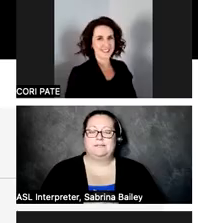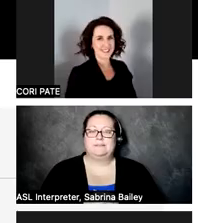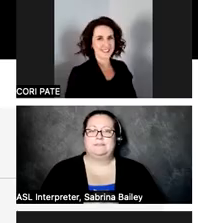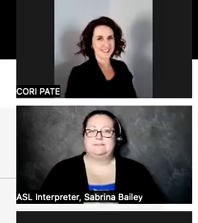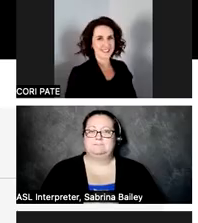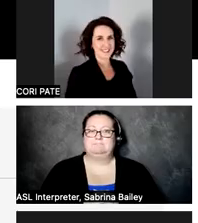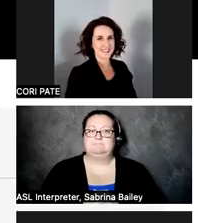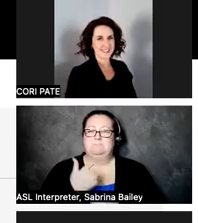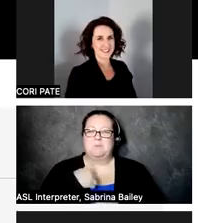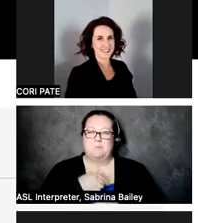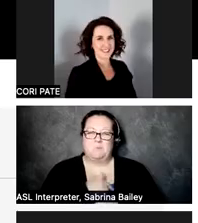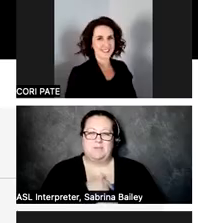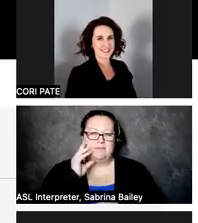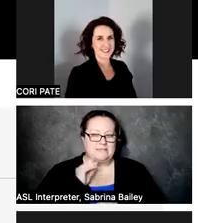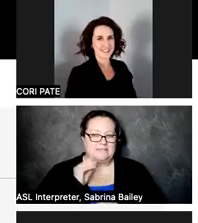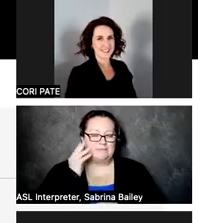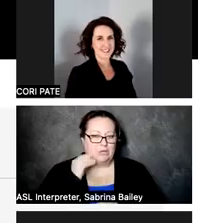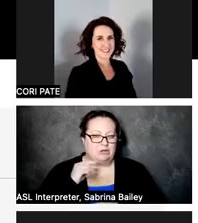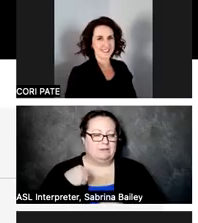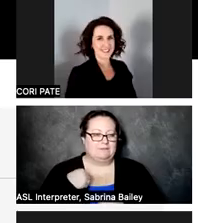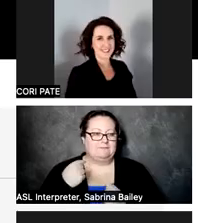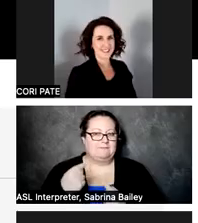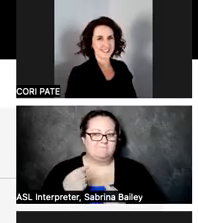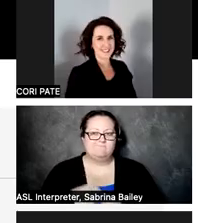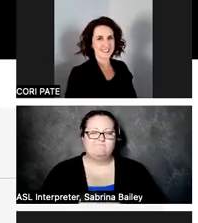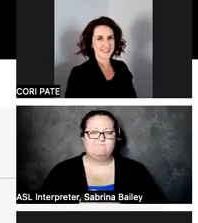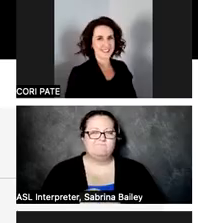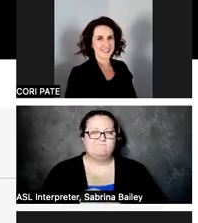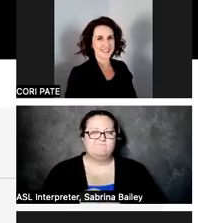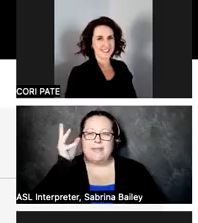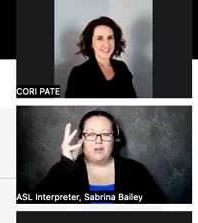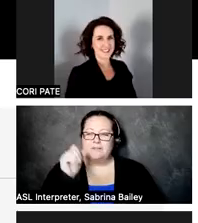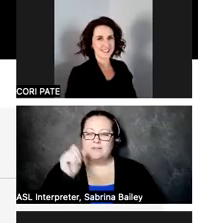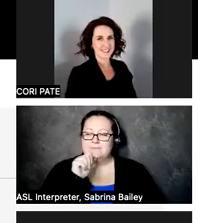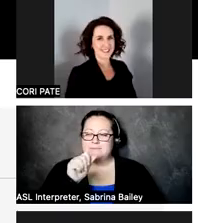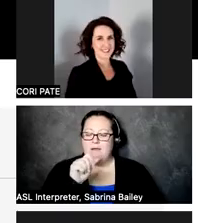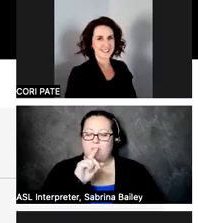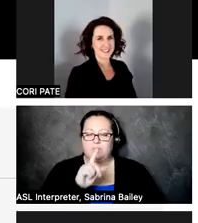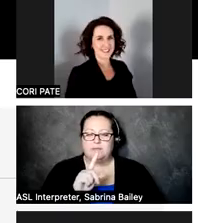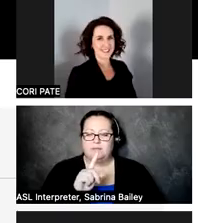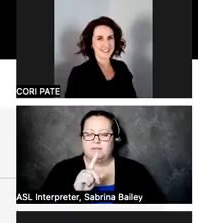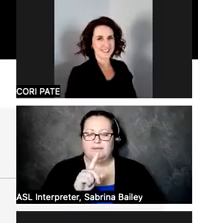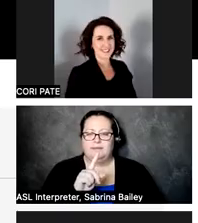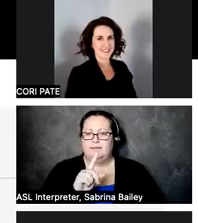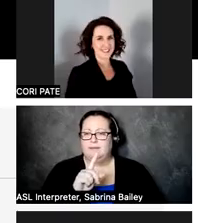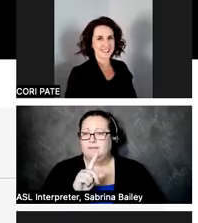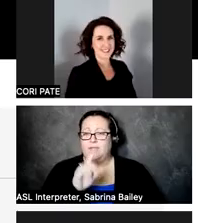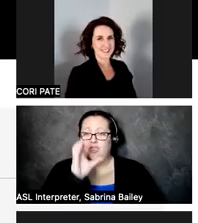And what we've kind of experienced is that parents aren't really, they could be looking for either